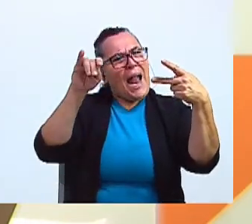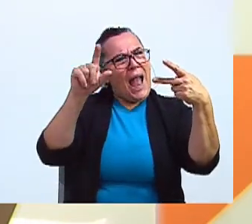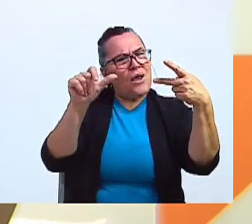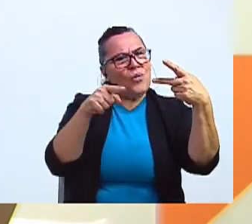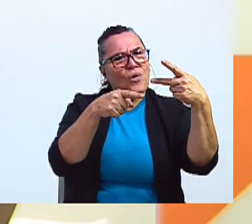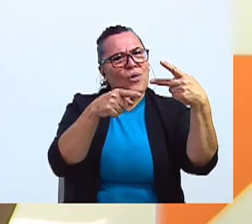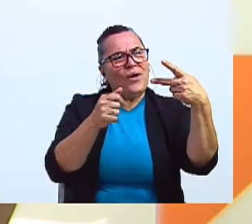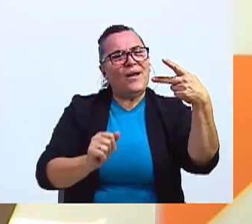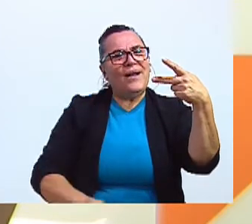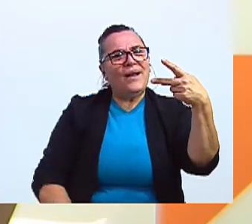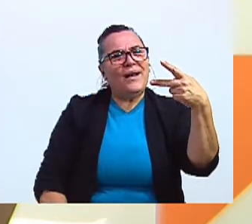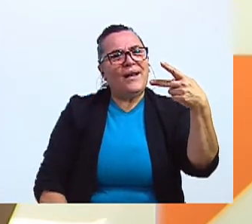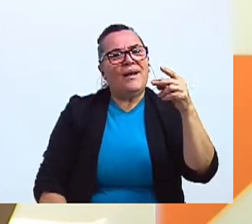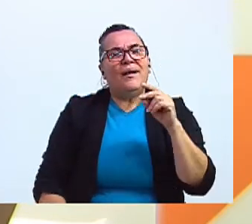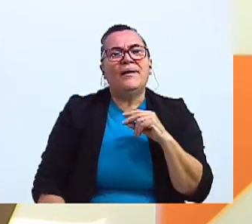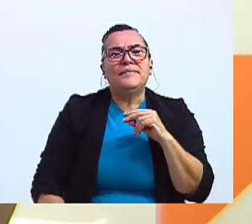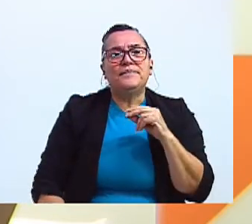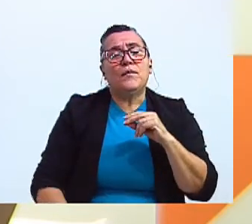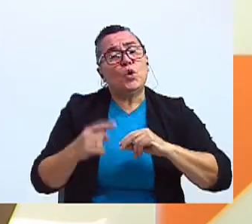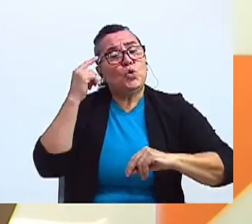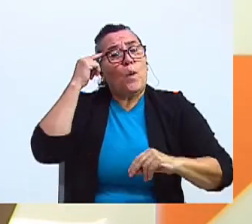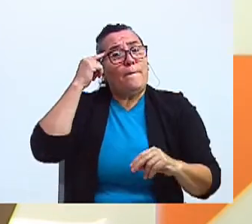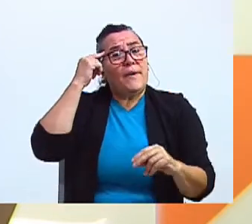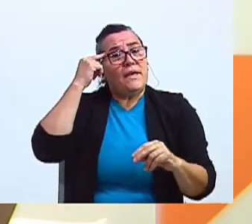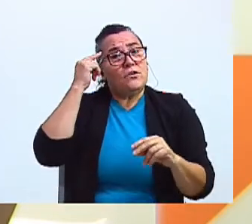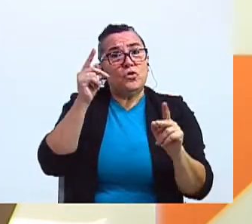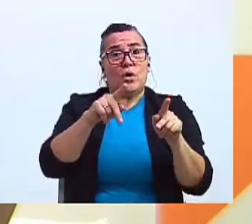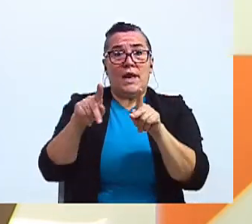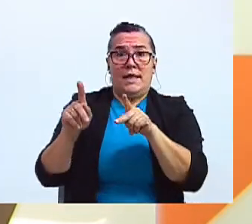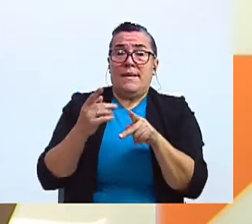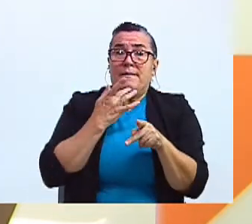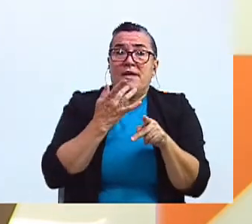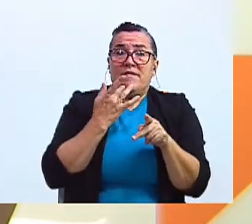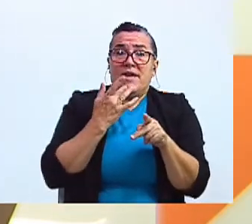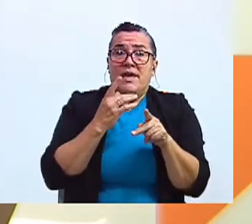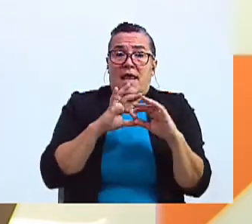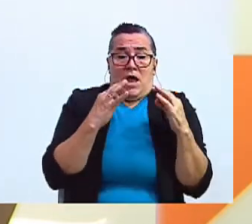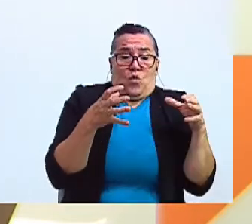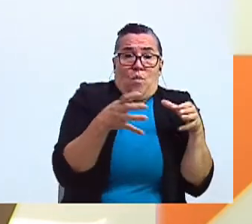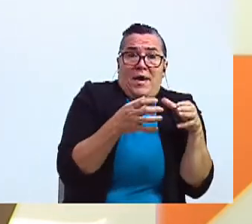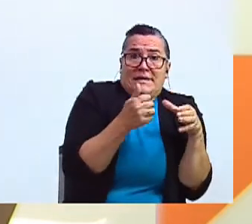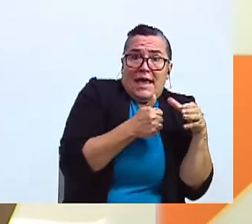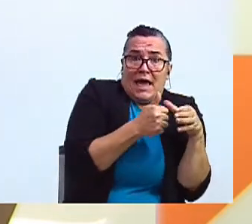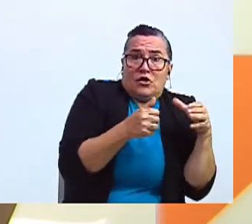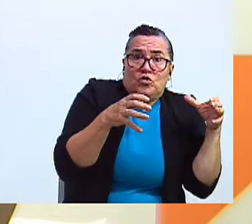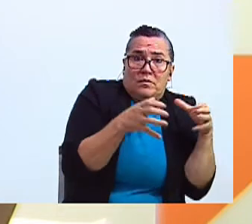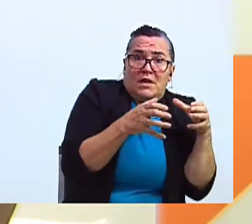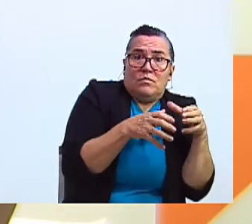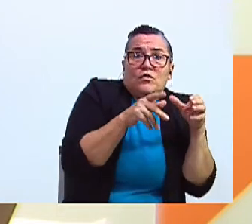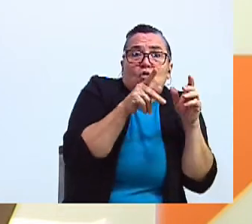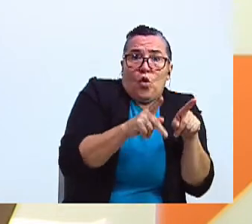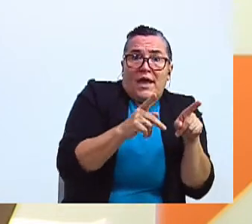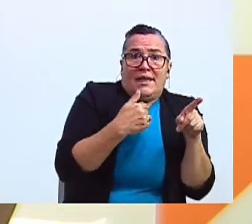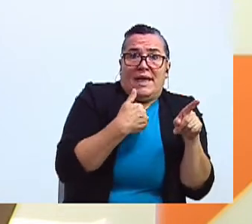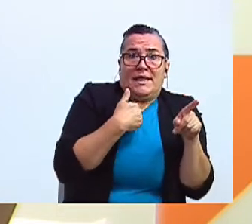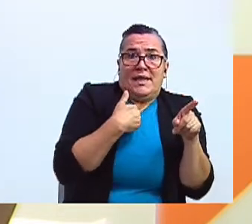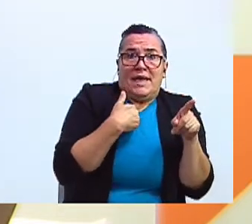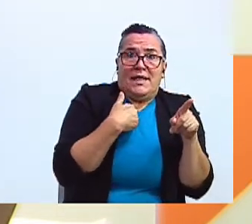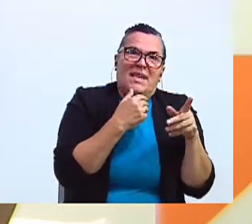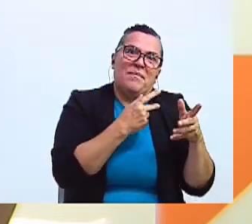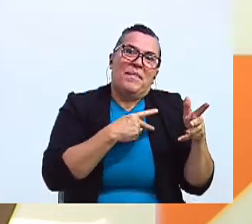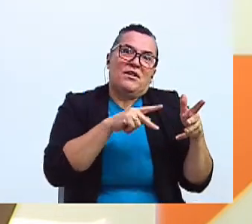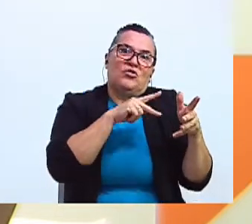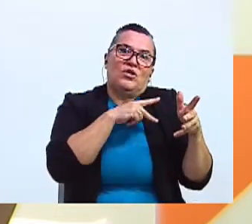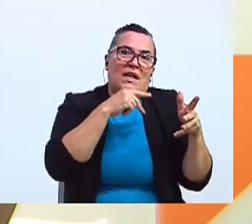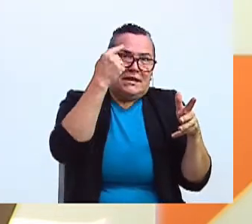answer? I think that people prefer to group themselves with people that have their personal